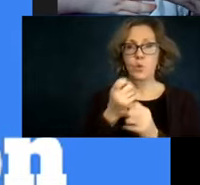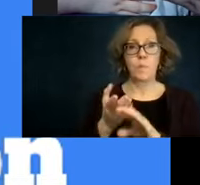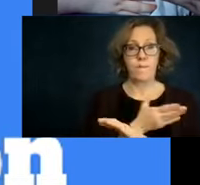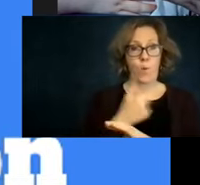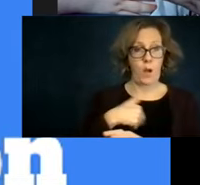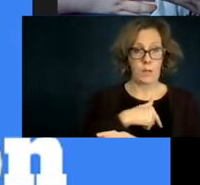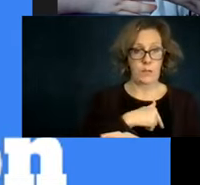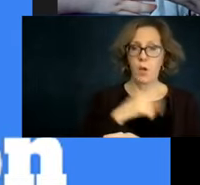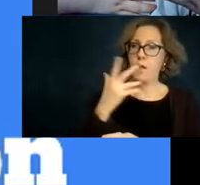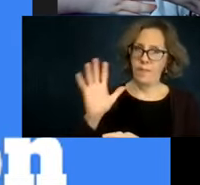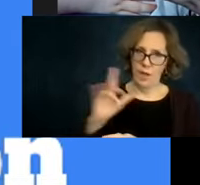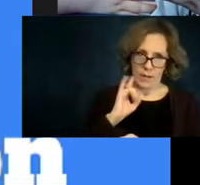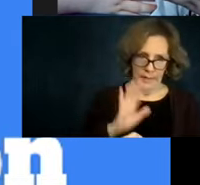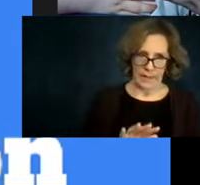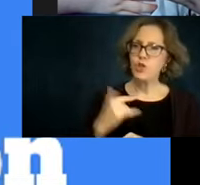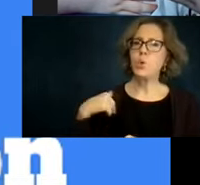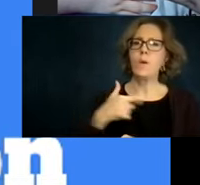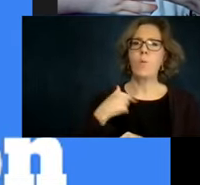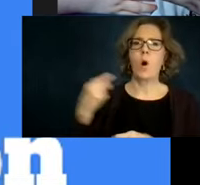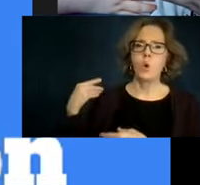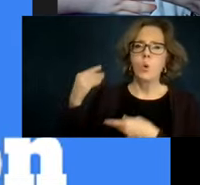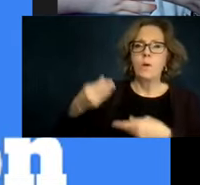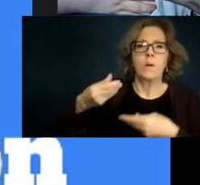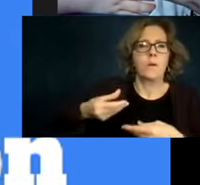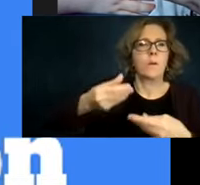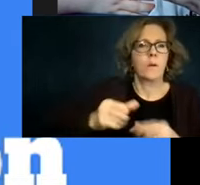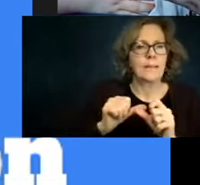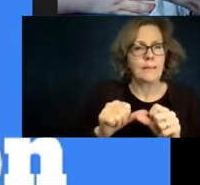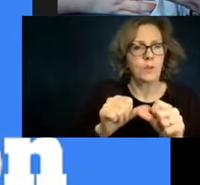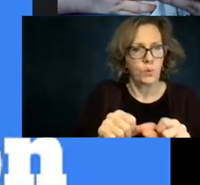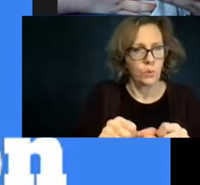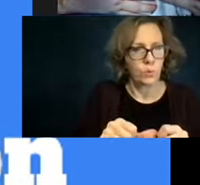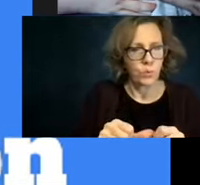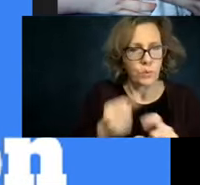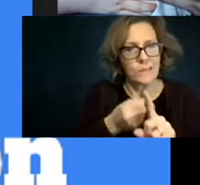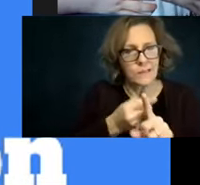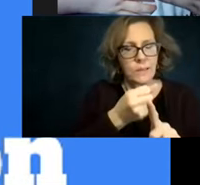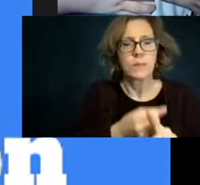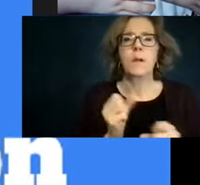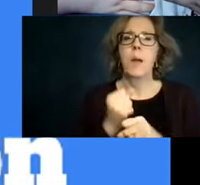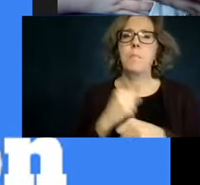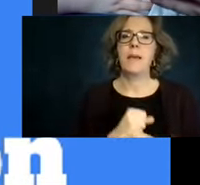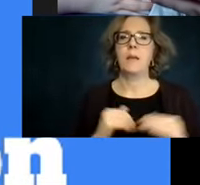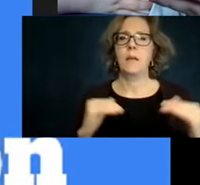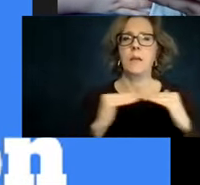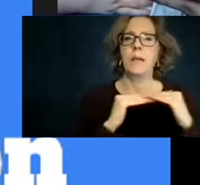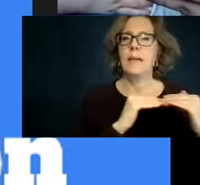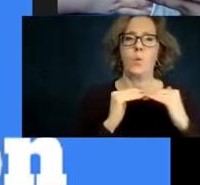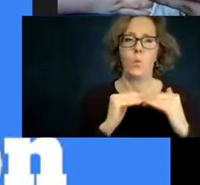to continue the work of making an equal communities for